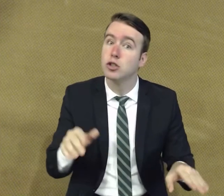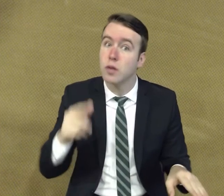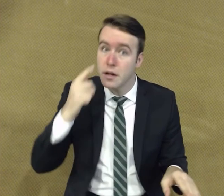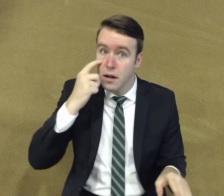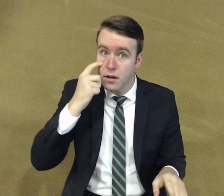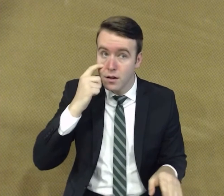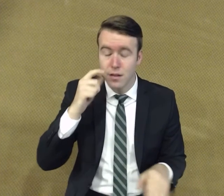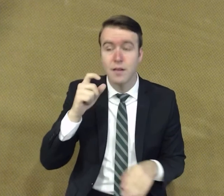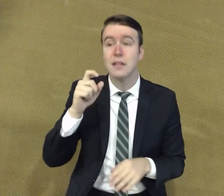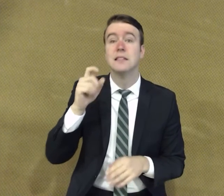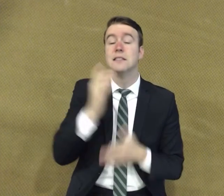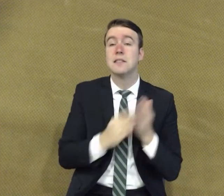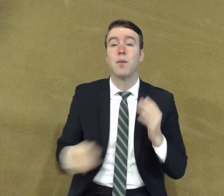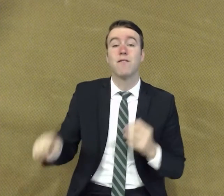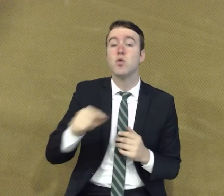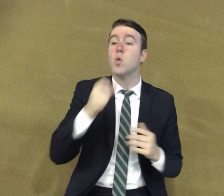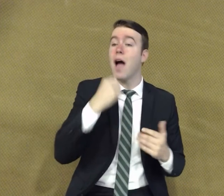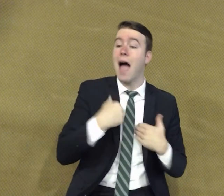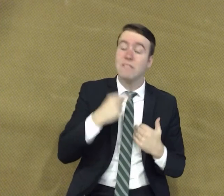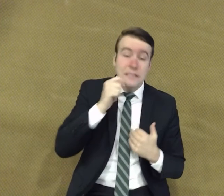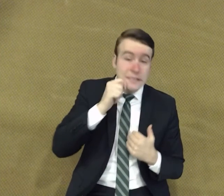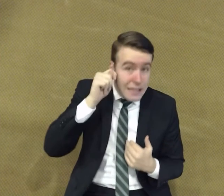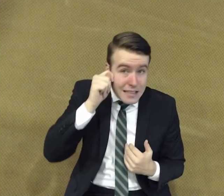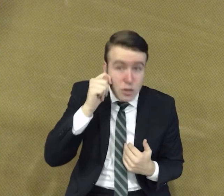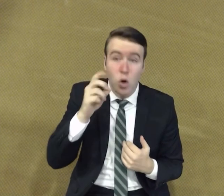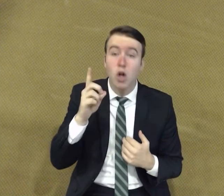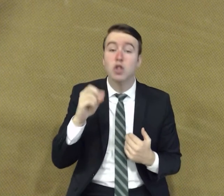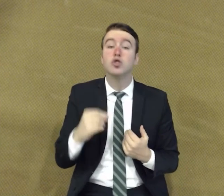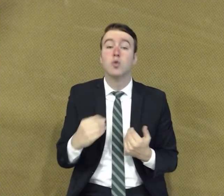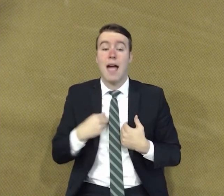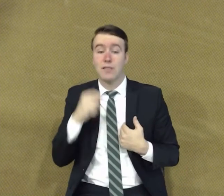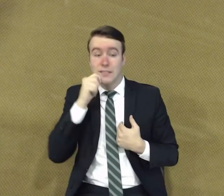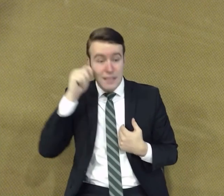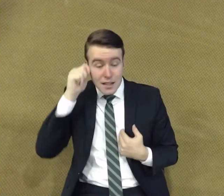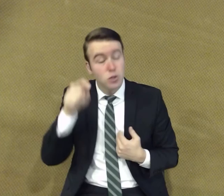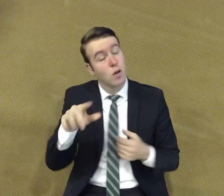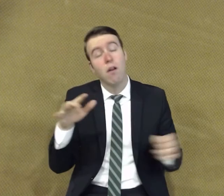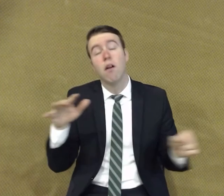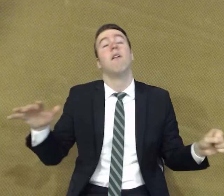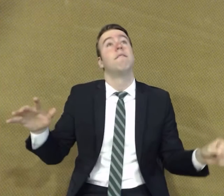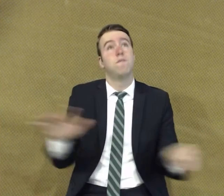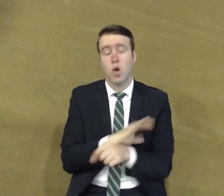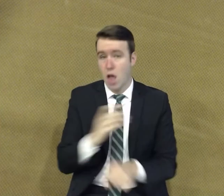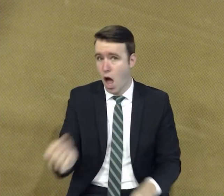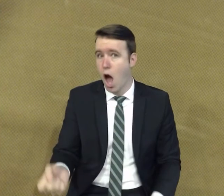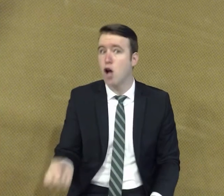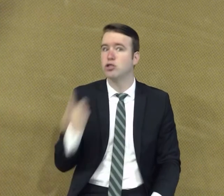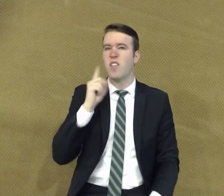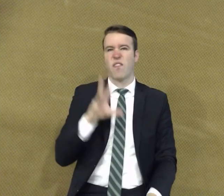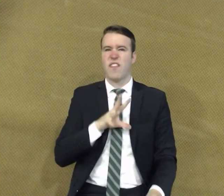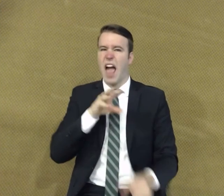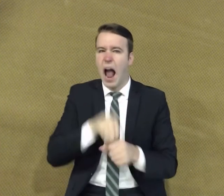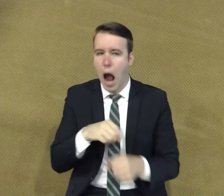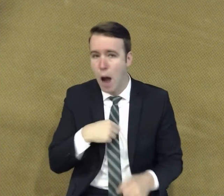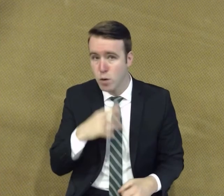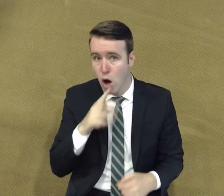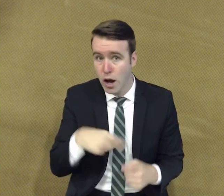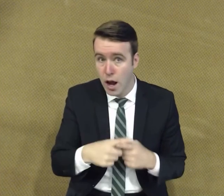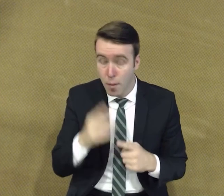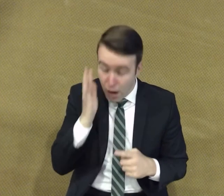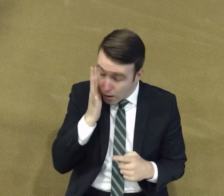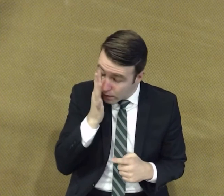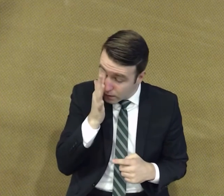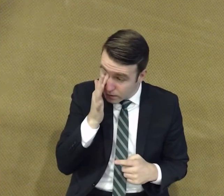children. And some of you that have had teenagers or do have teenagers fully understand the engagement that I'm talking